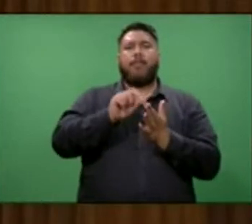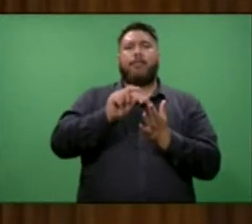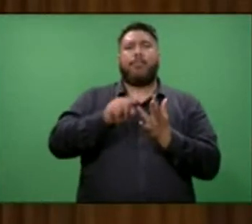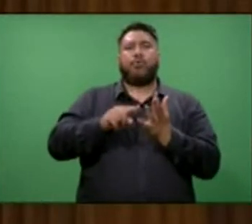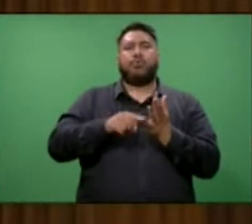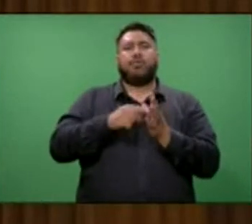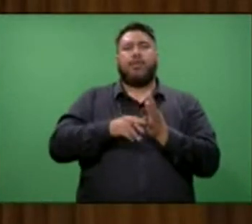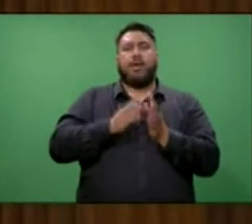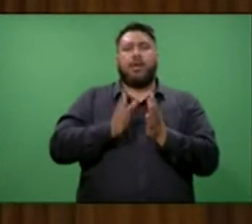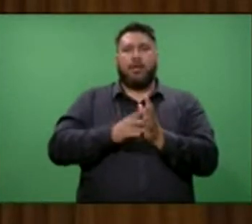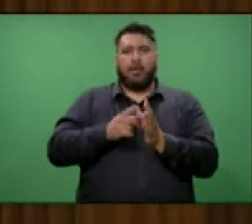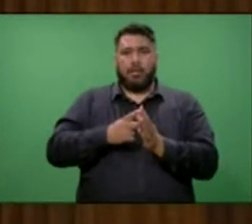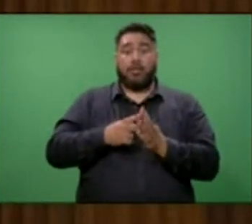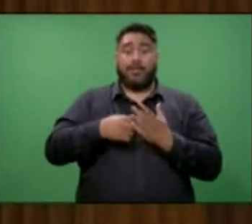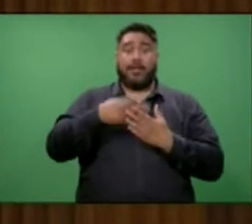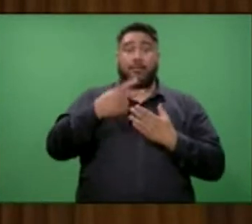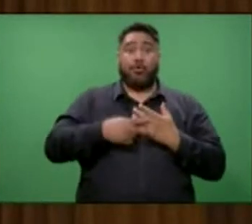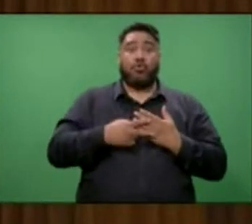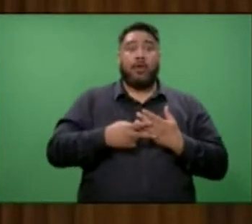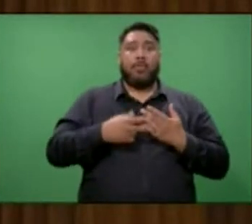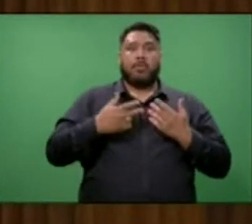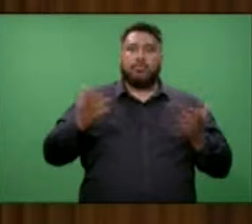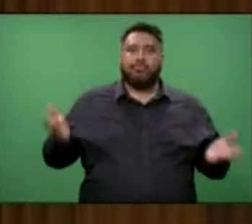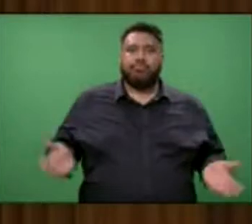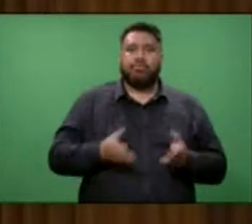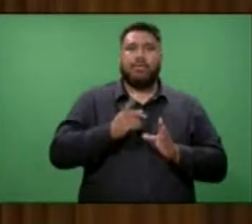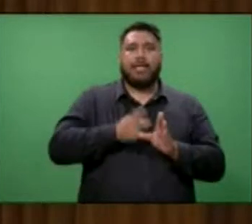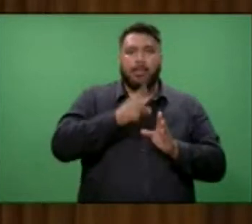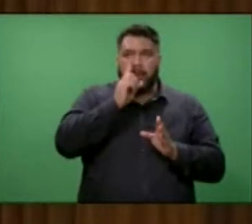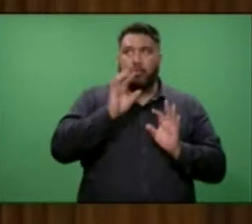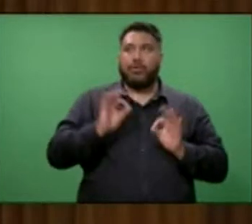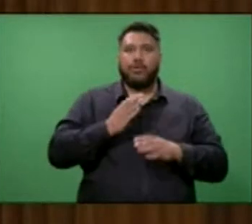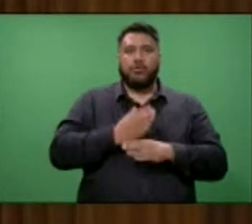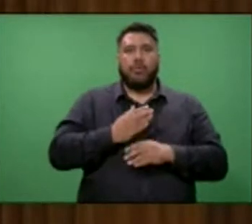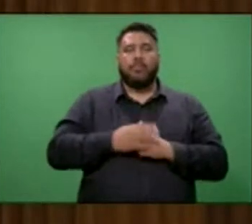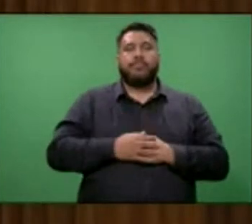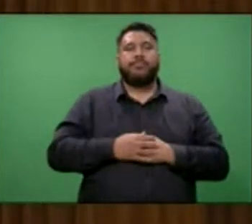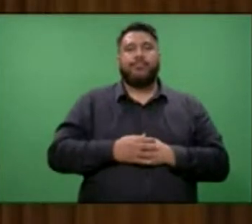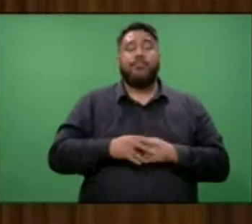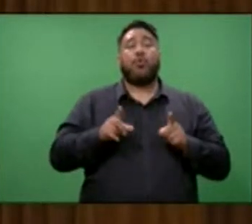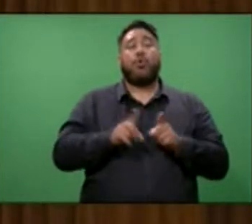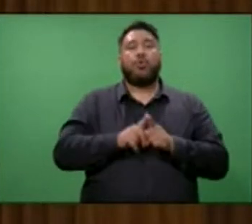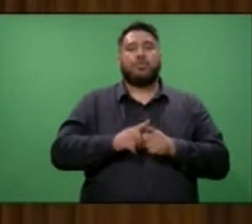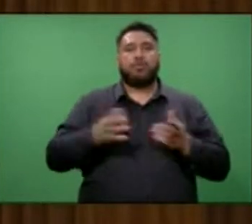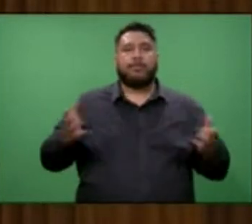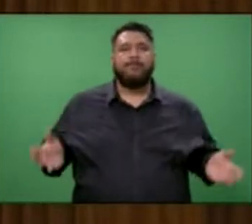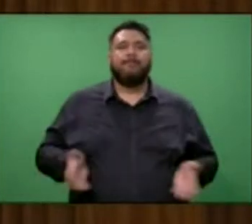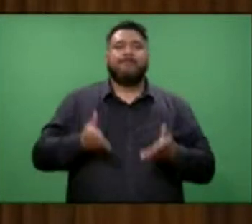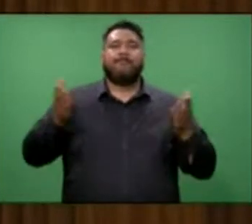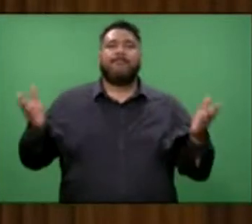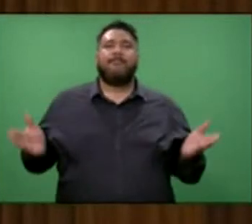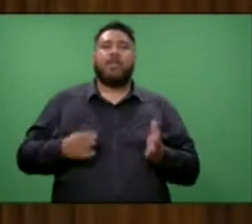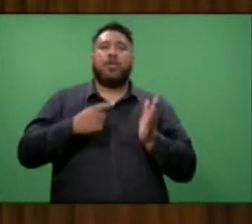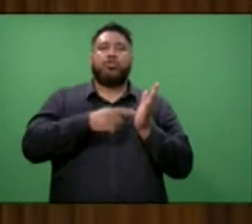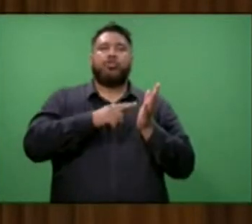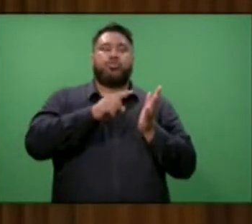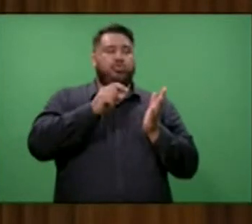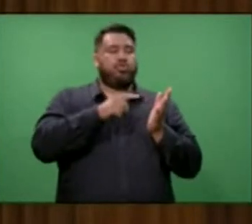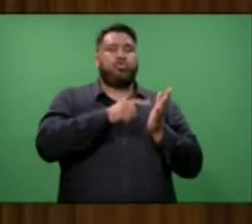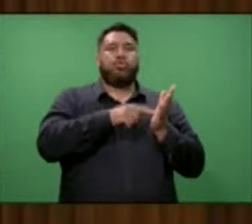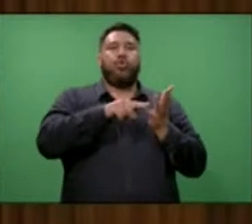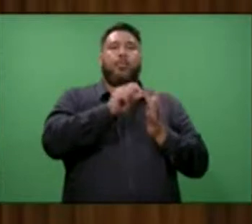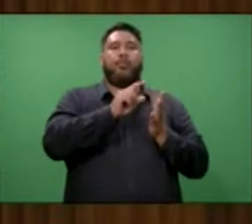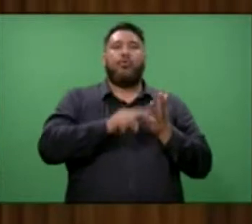skills and qualifications to unemployed young people. It will also continue to roll out Tupu